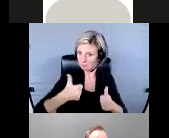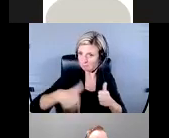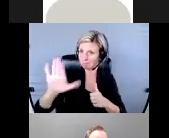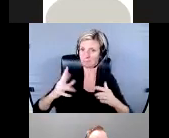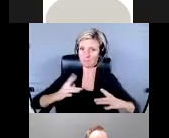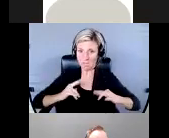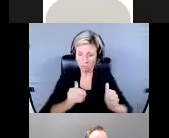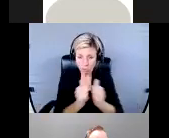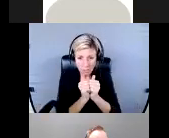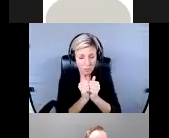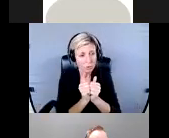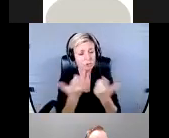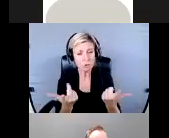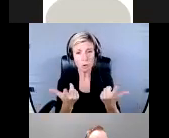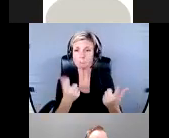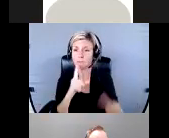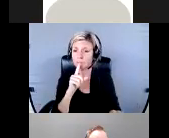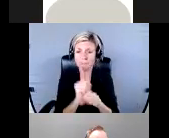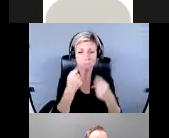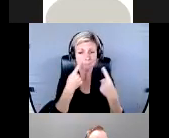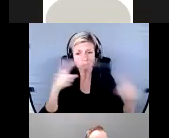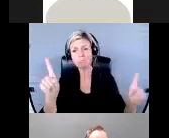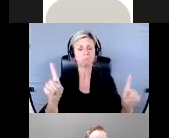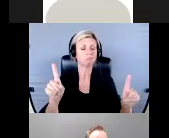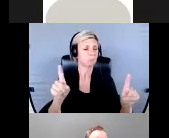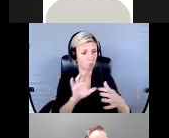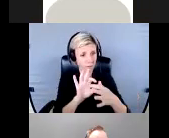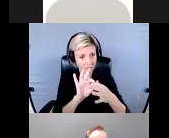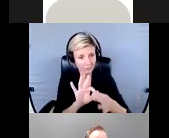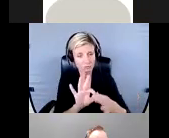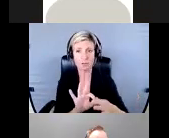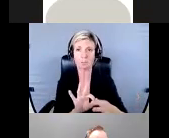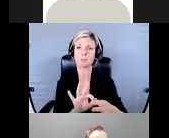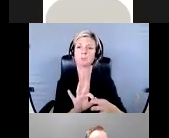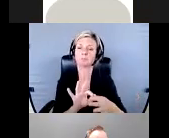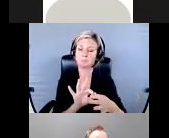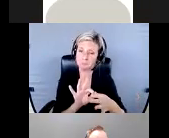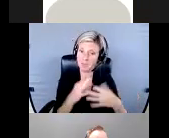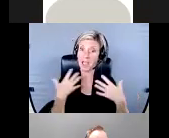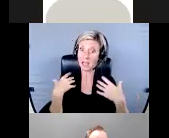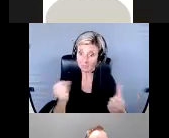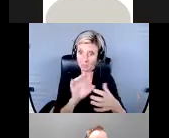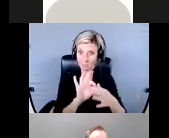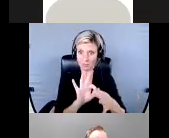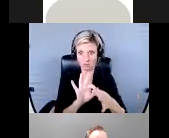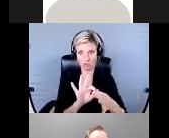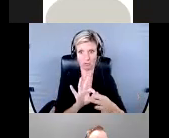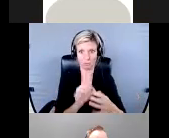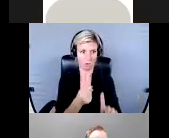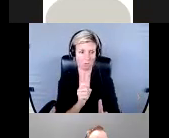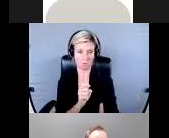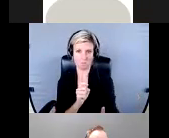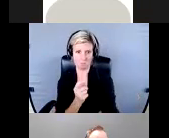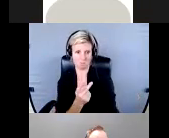this allowing for conversation has created a healthy relationship in this family. And who knows what the